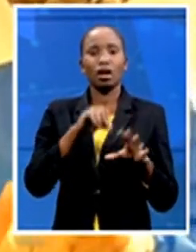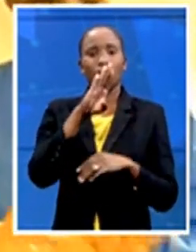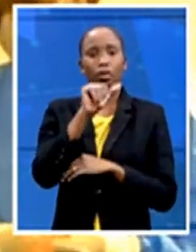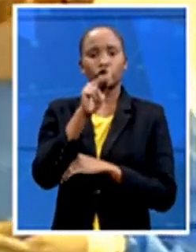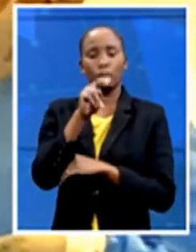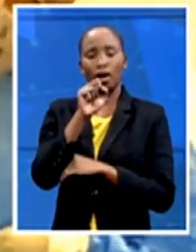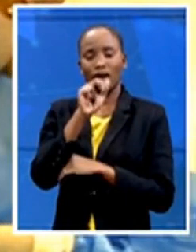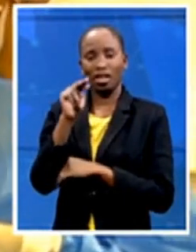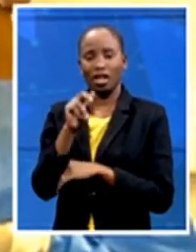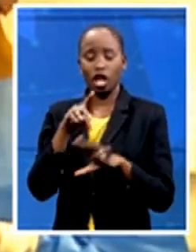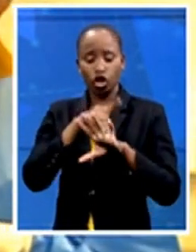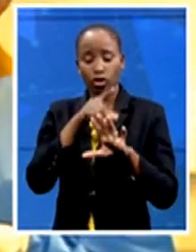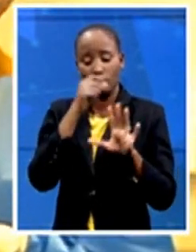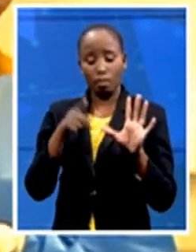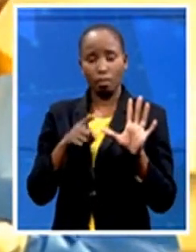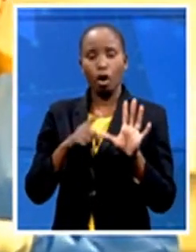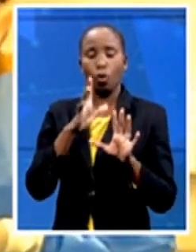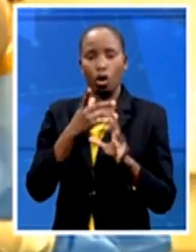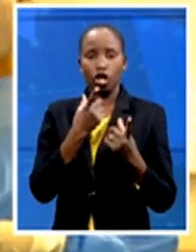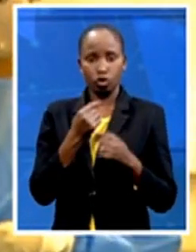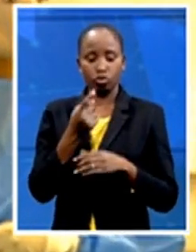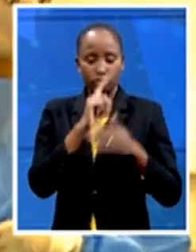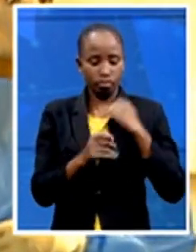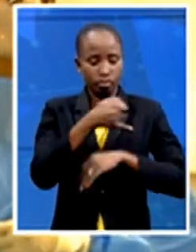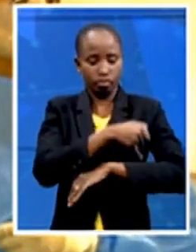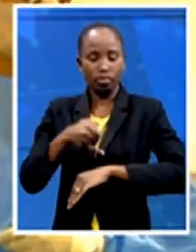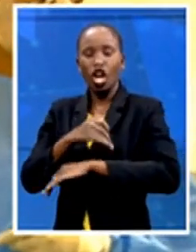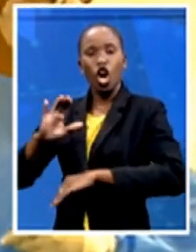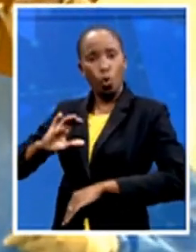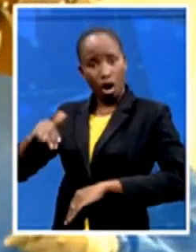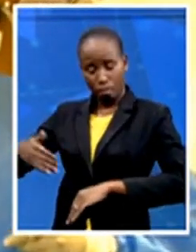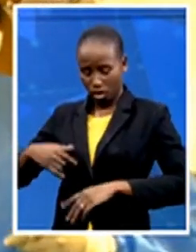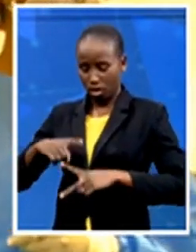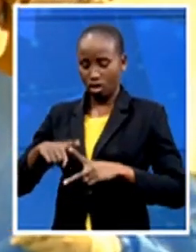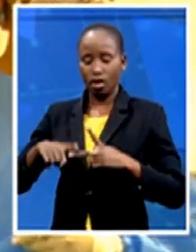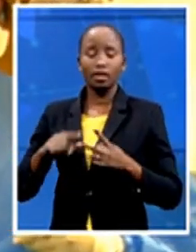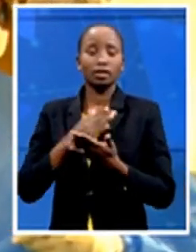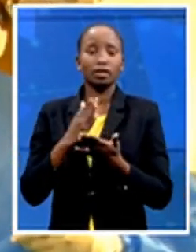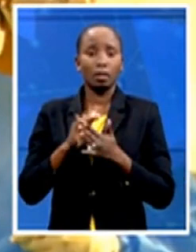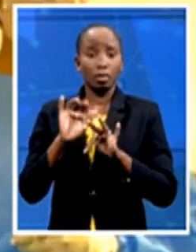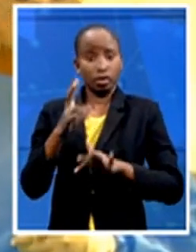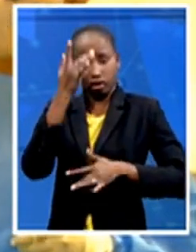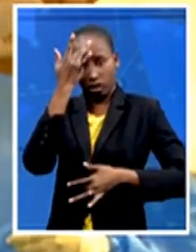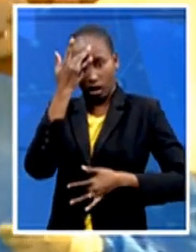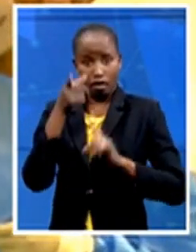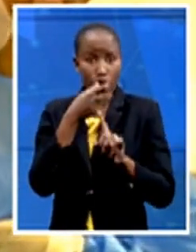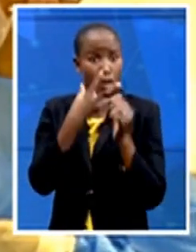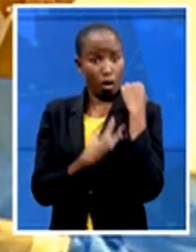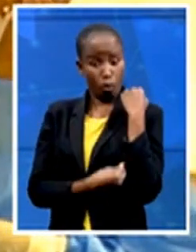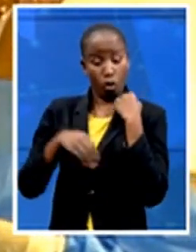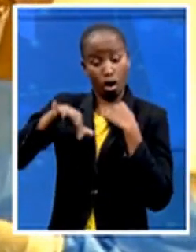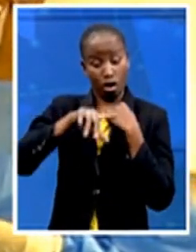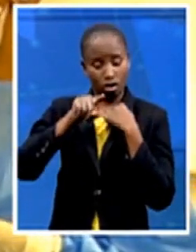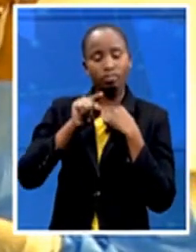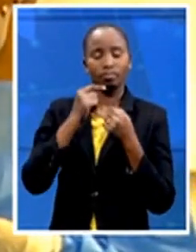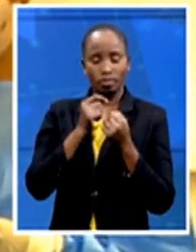the women and patients who are poor and rural in that side. We will continue. So what I always advise is to